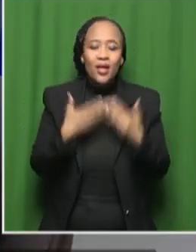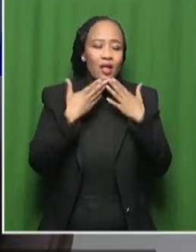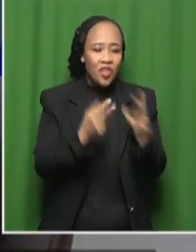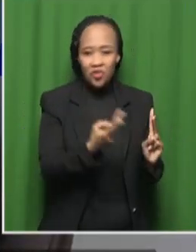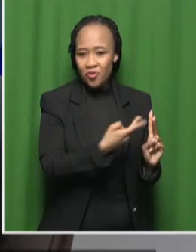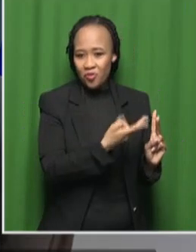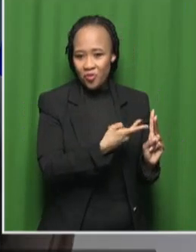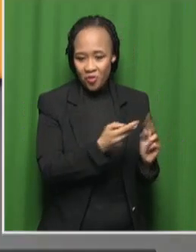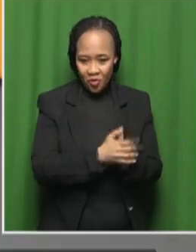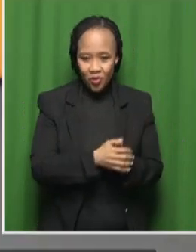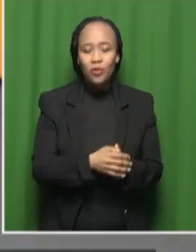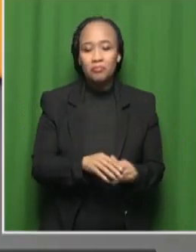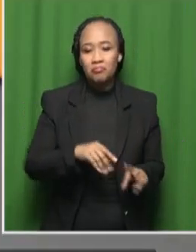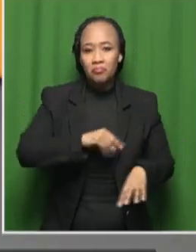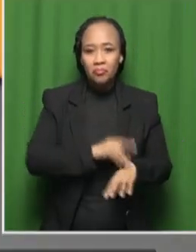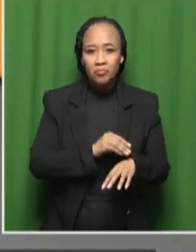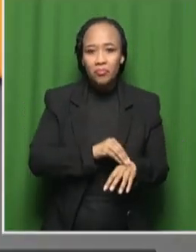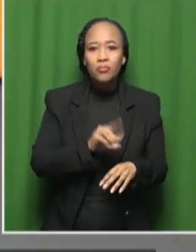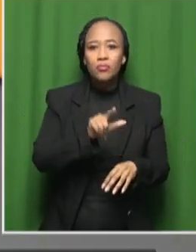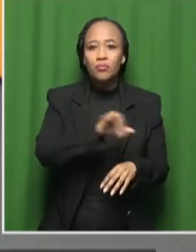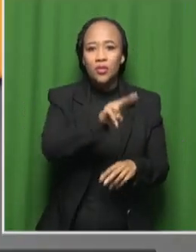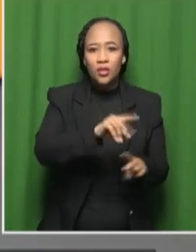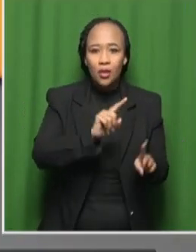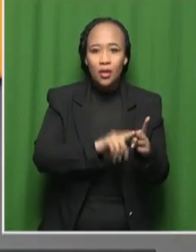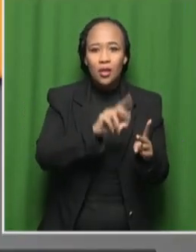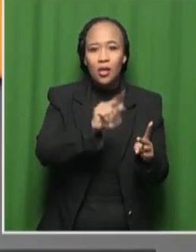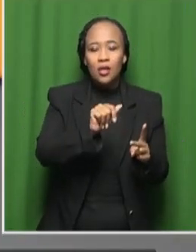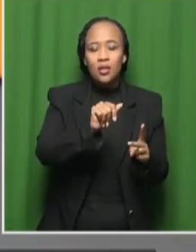right, pediatrician Dr. Liza Street and Taryn Uhlmann, a